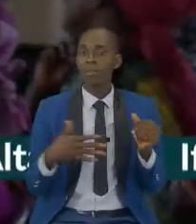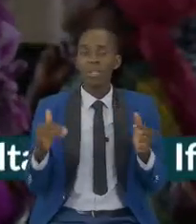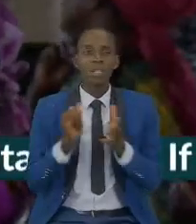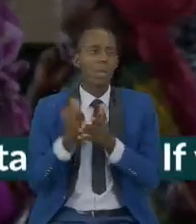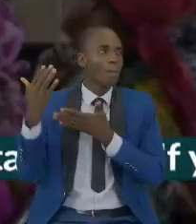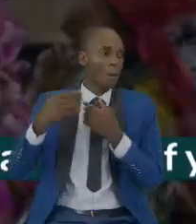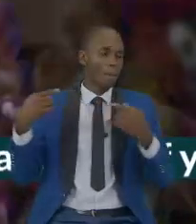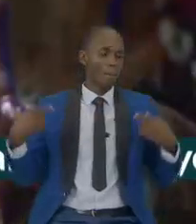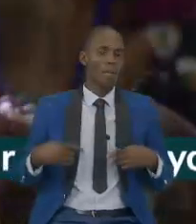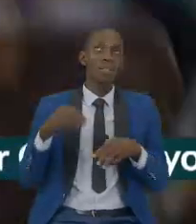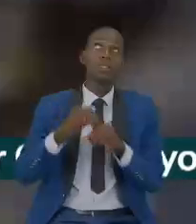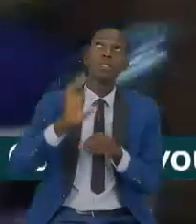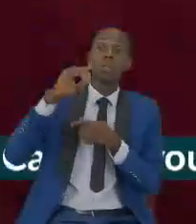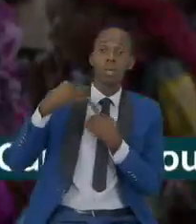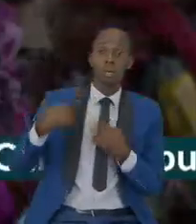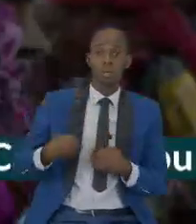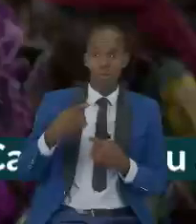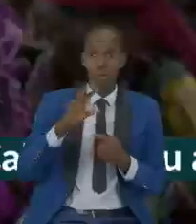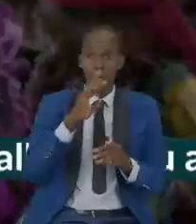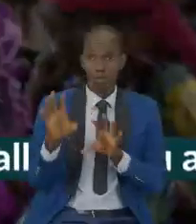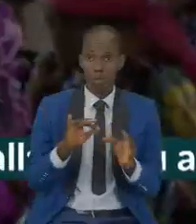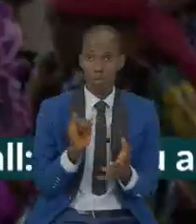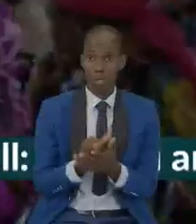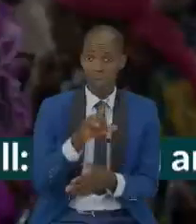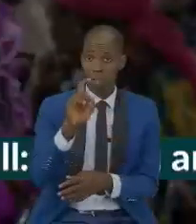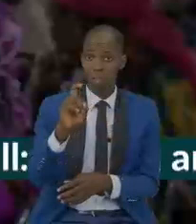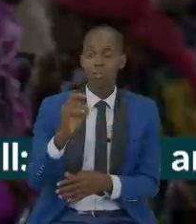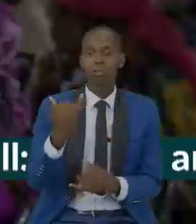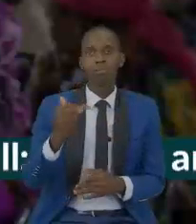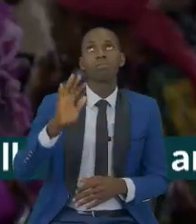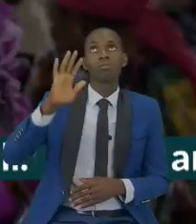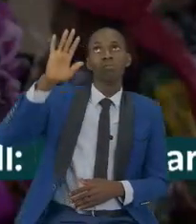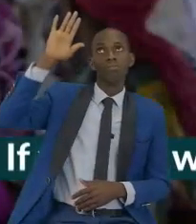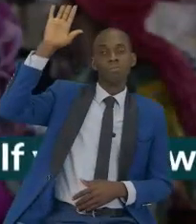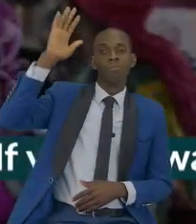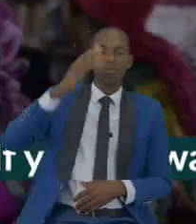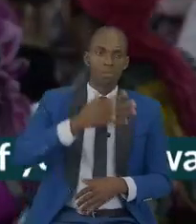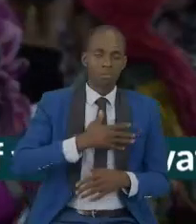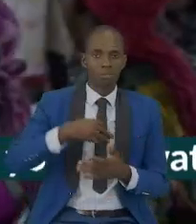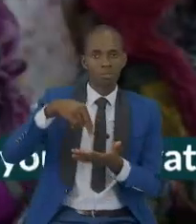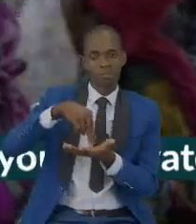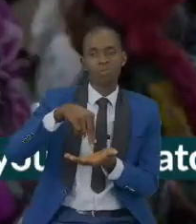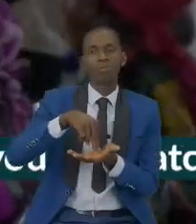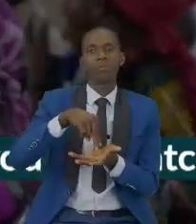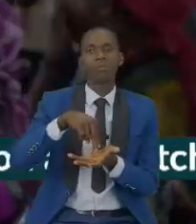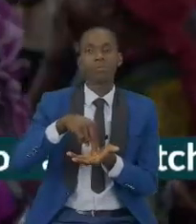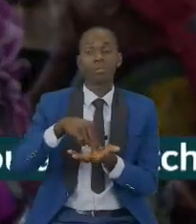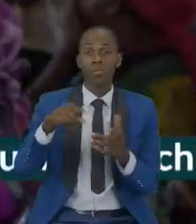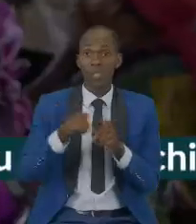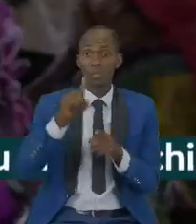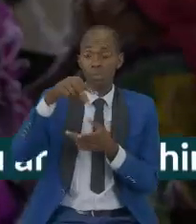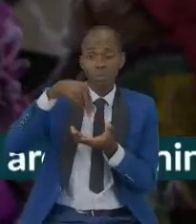in your heart. Raise up your hand and stand up. While you're standing up, close your